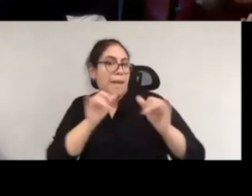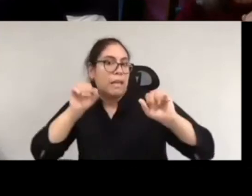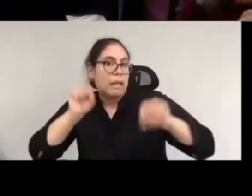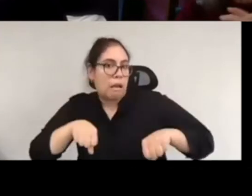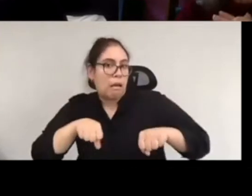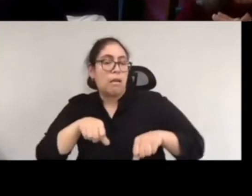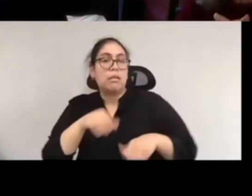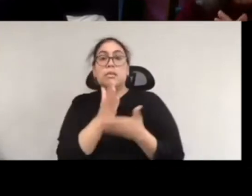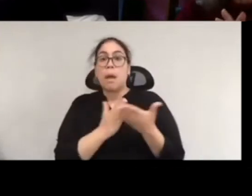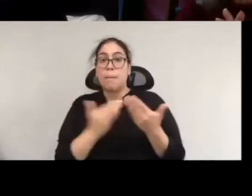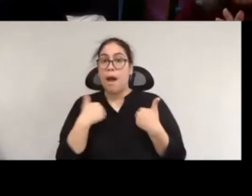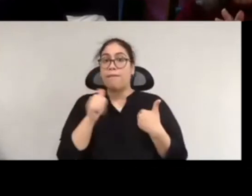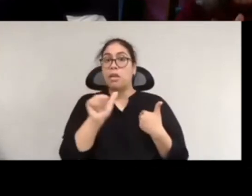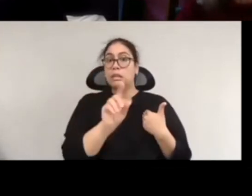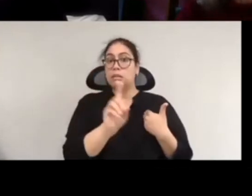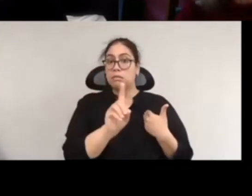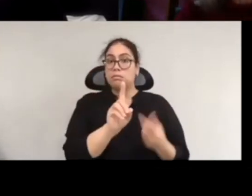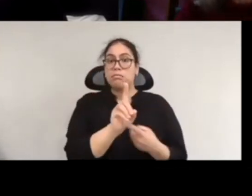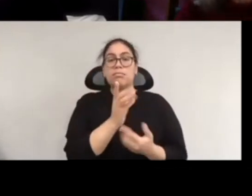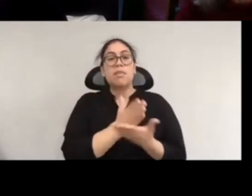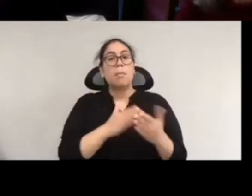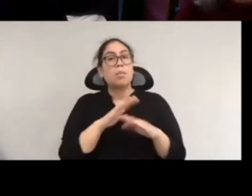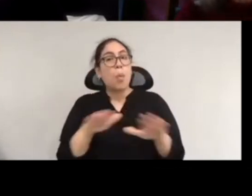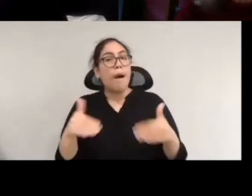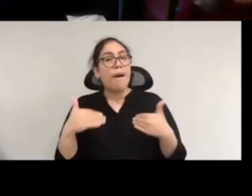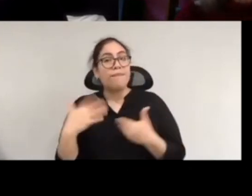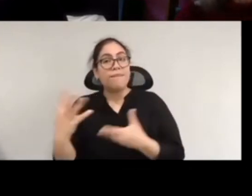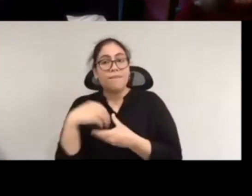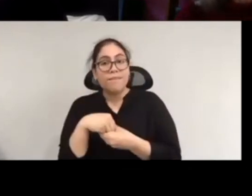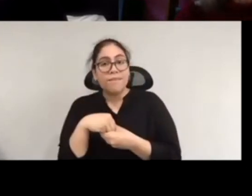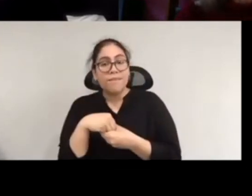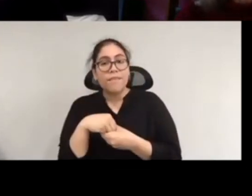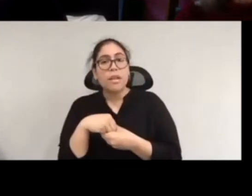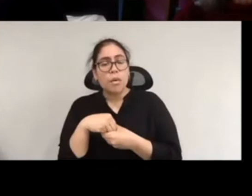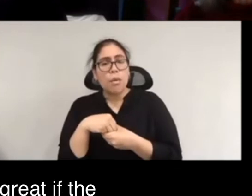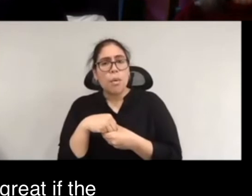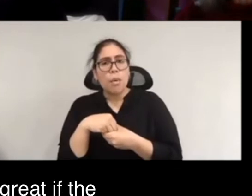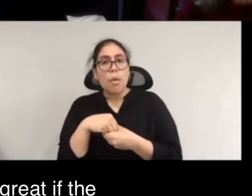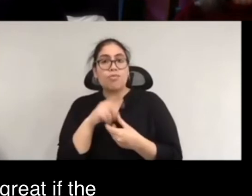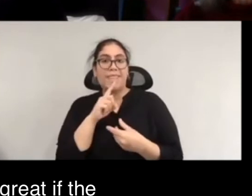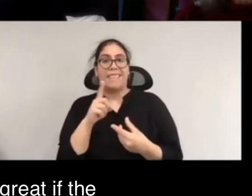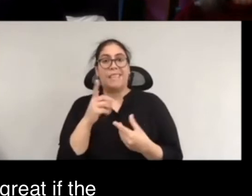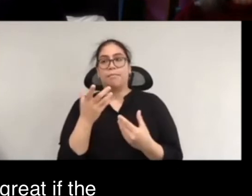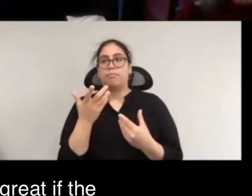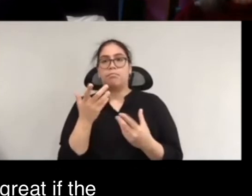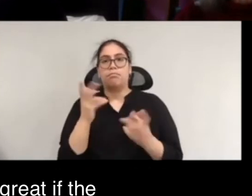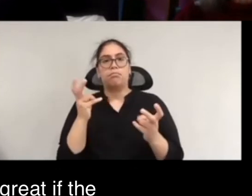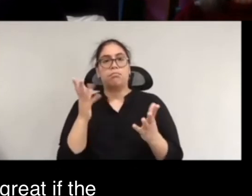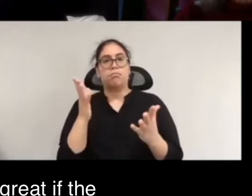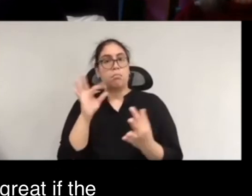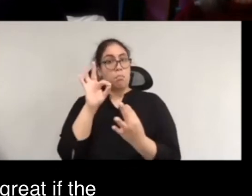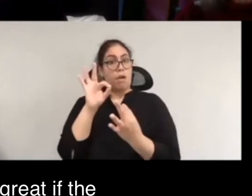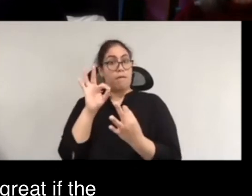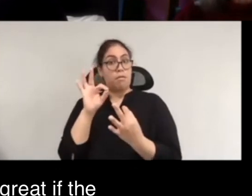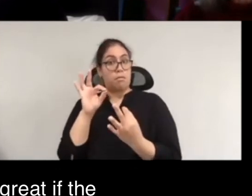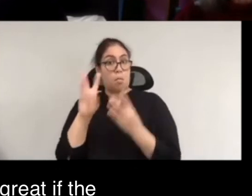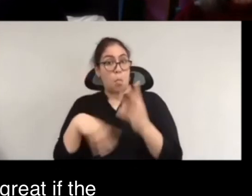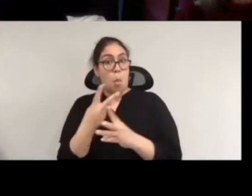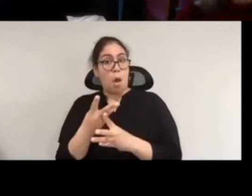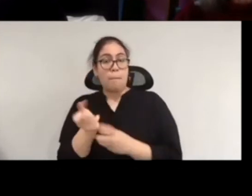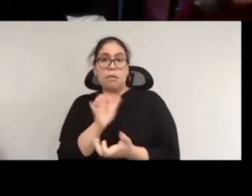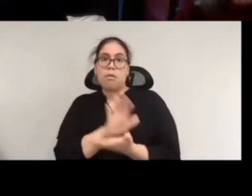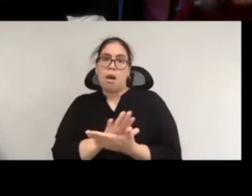with audio description and some don't. So in the perfect world, it would be great if the assets were already